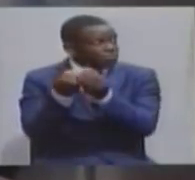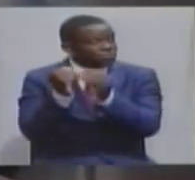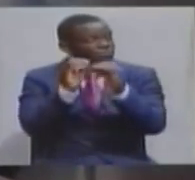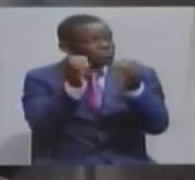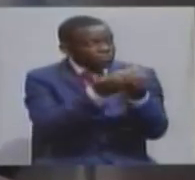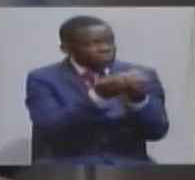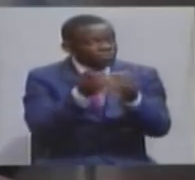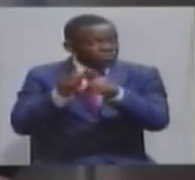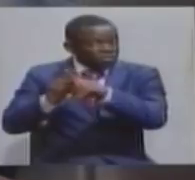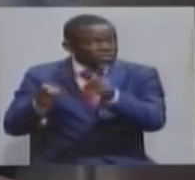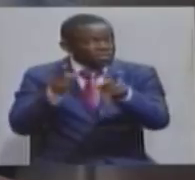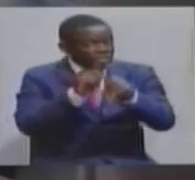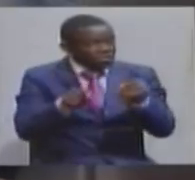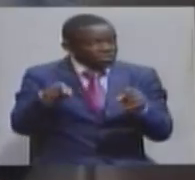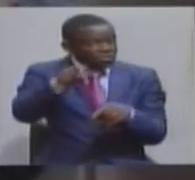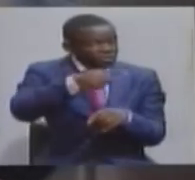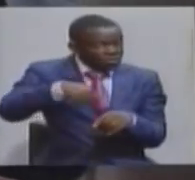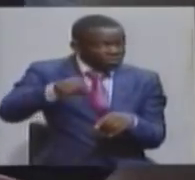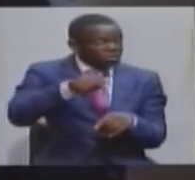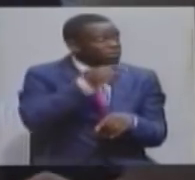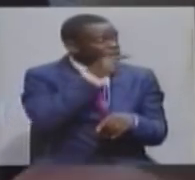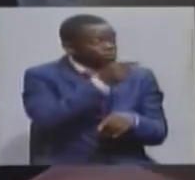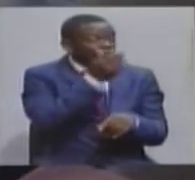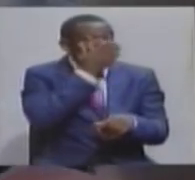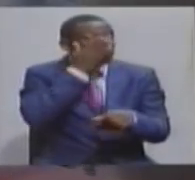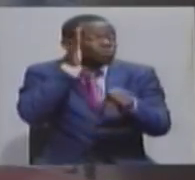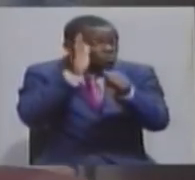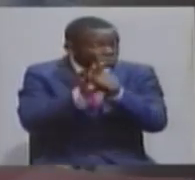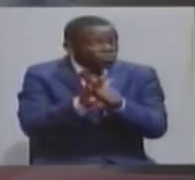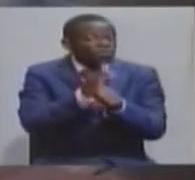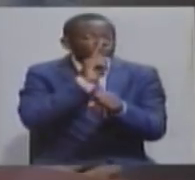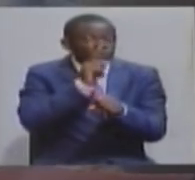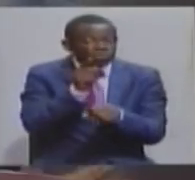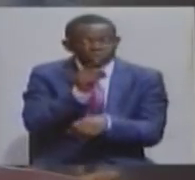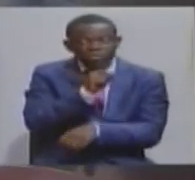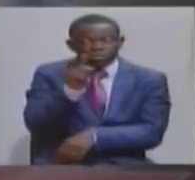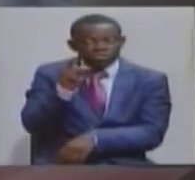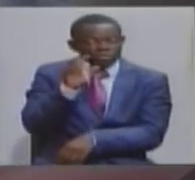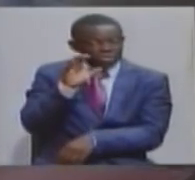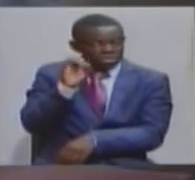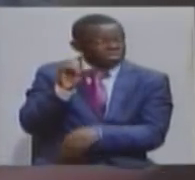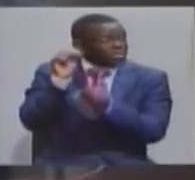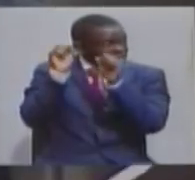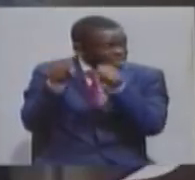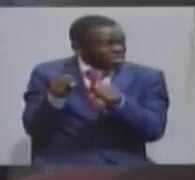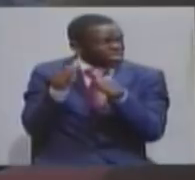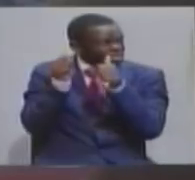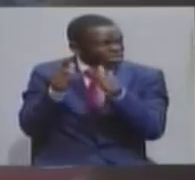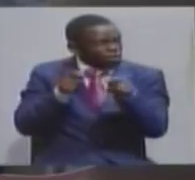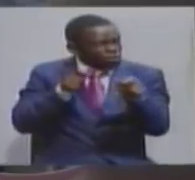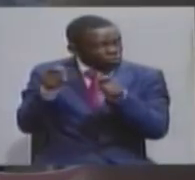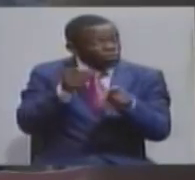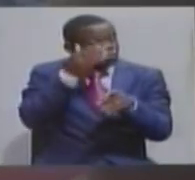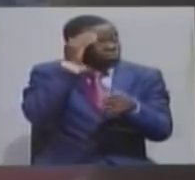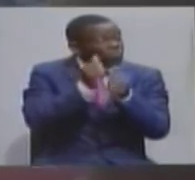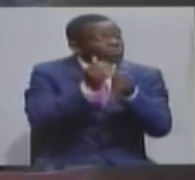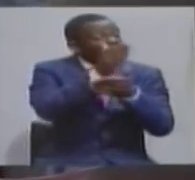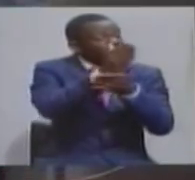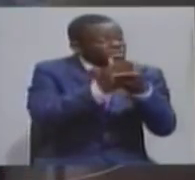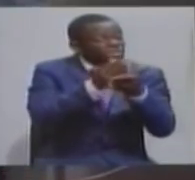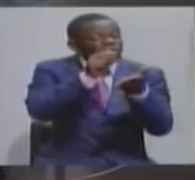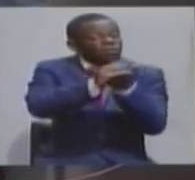said ZCID does not have the capacity. I want you to assure them that, look, this dialogue process is going to be successful. You are committed to fulfilling these things.